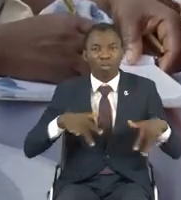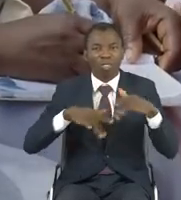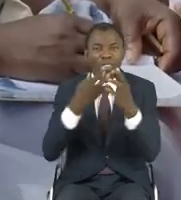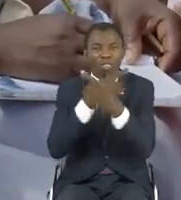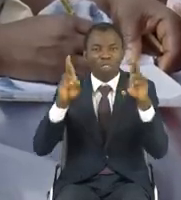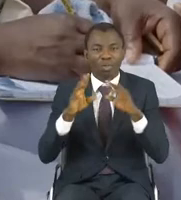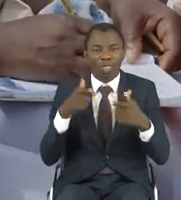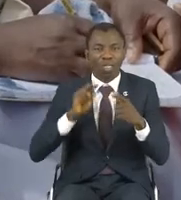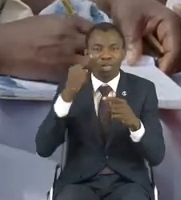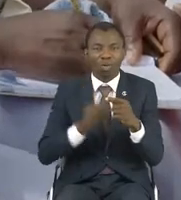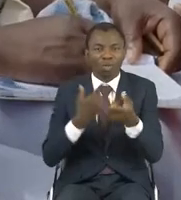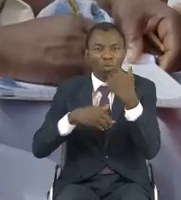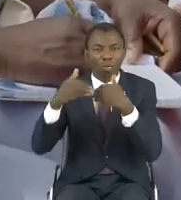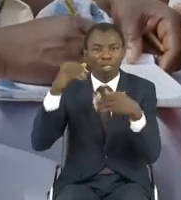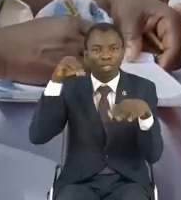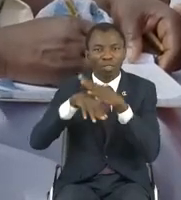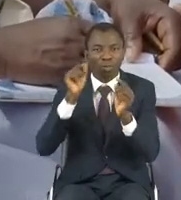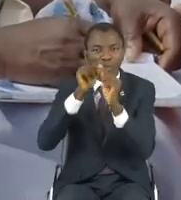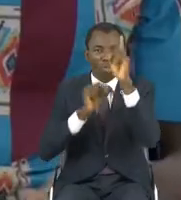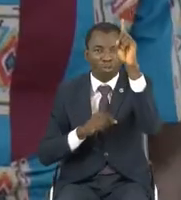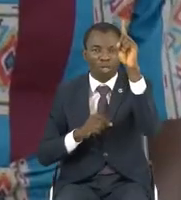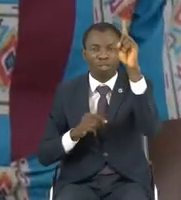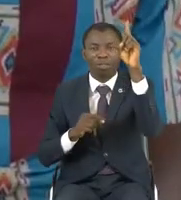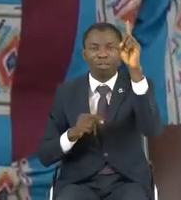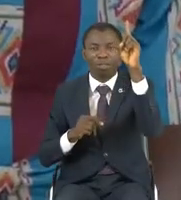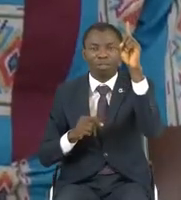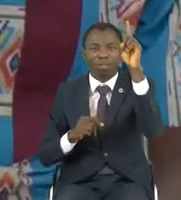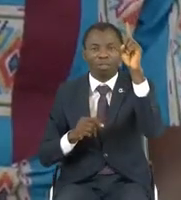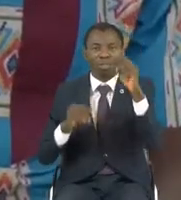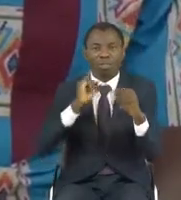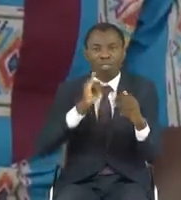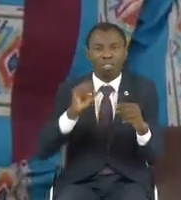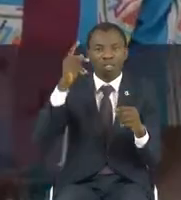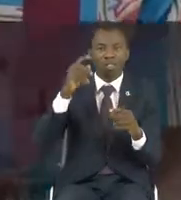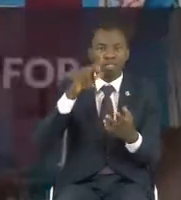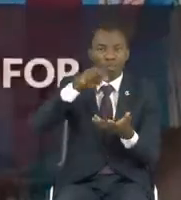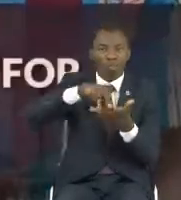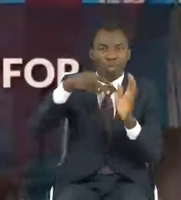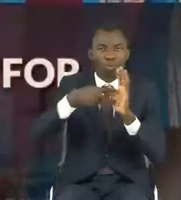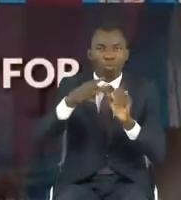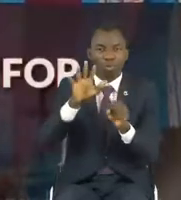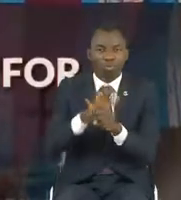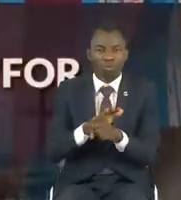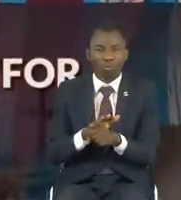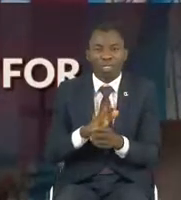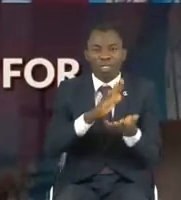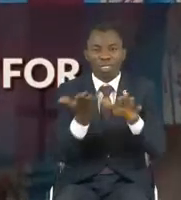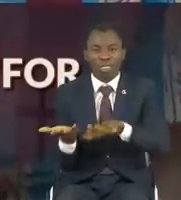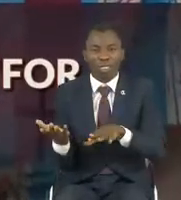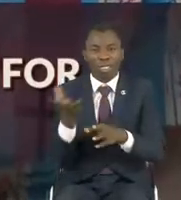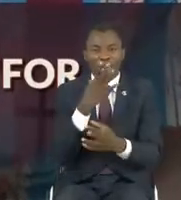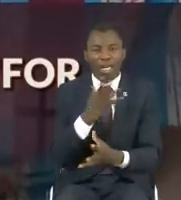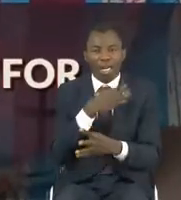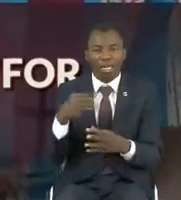come to number one. Number one is the purposeful death and